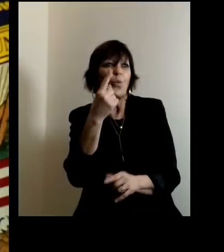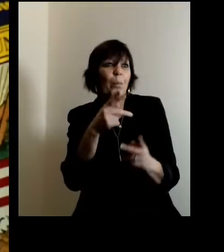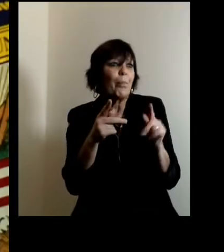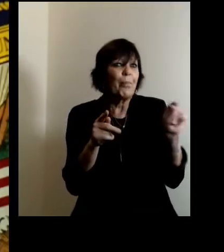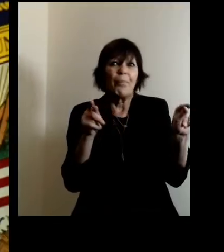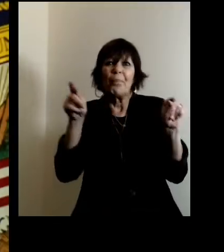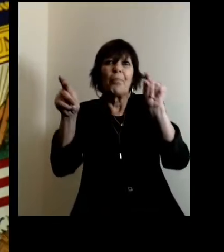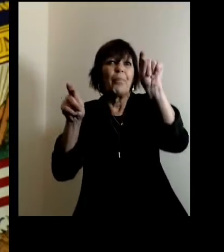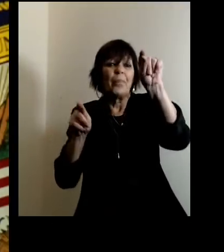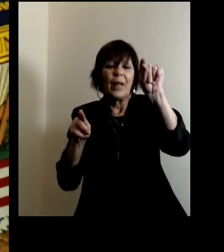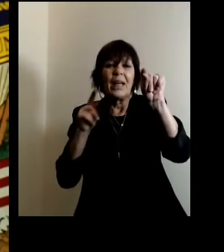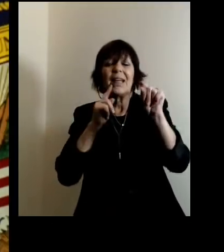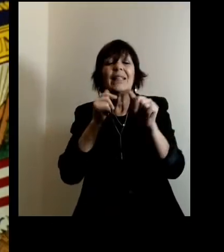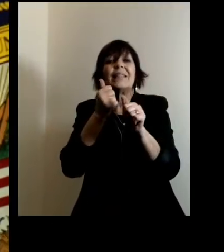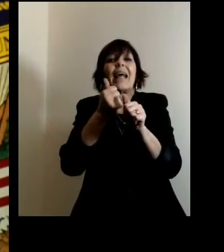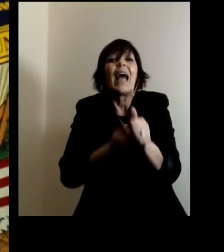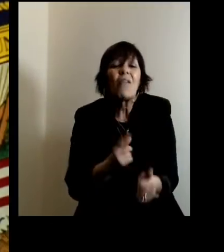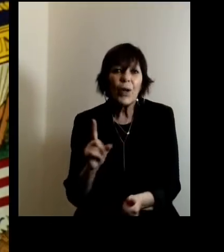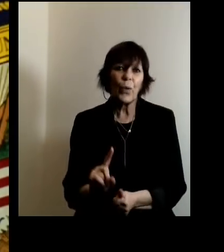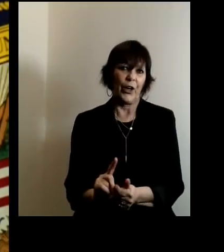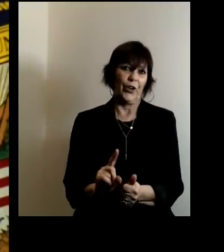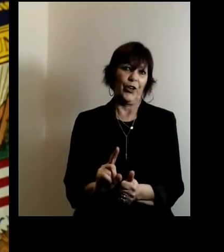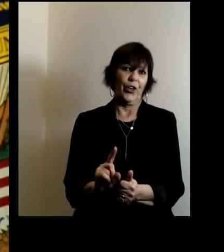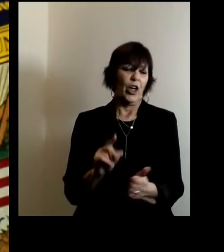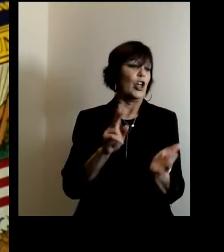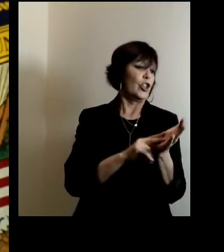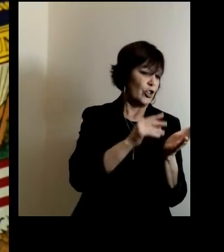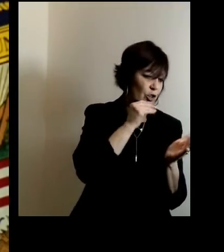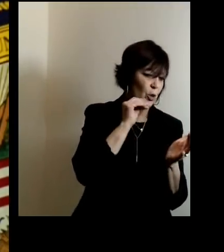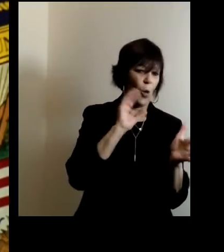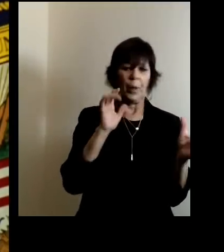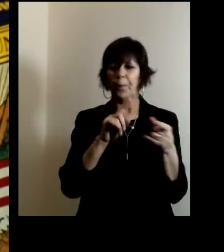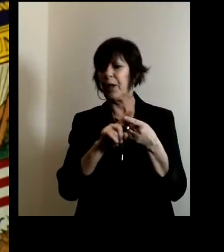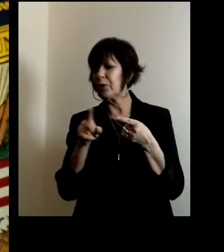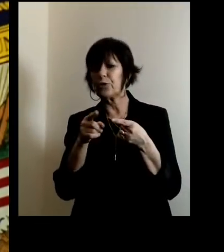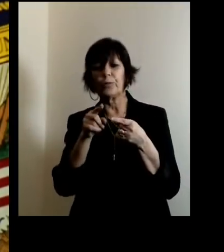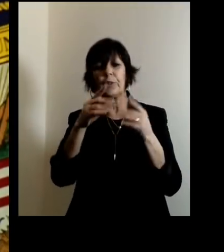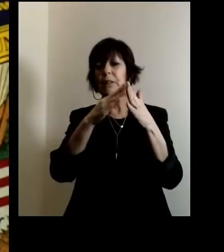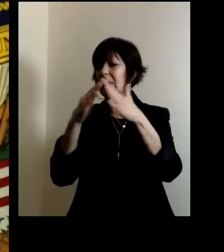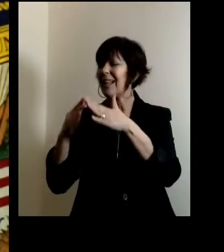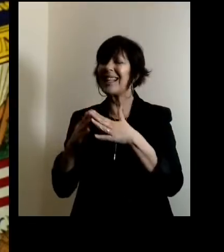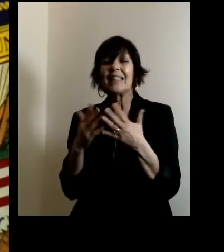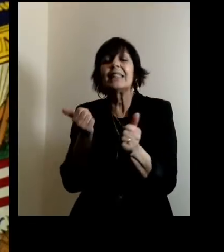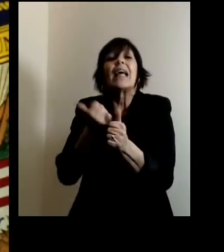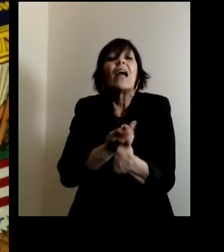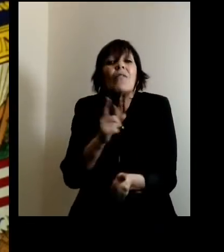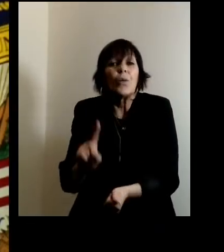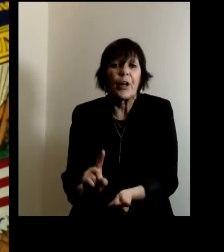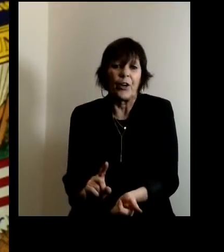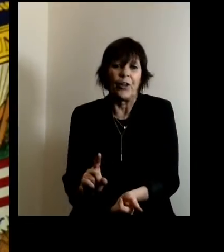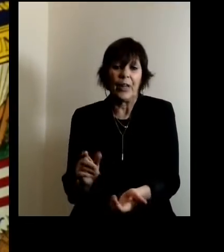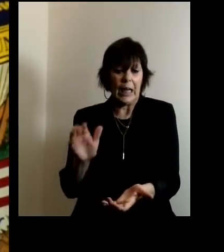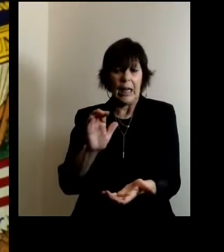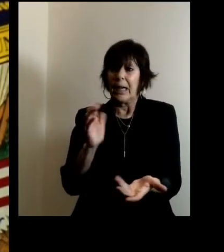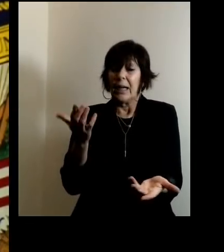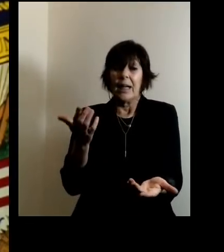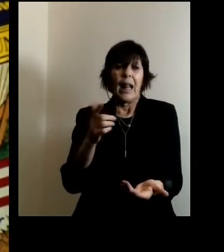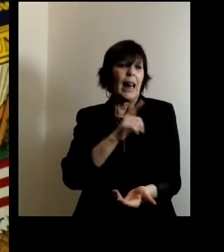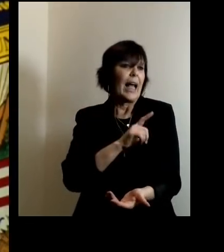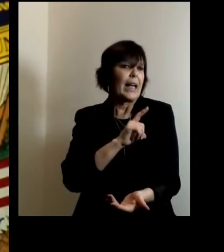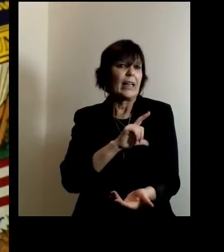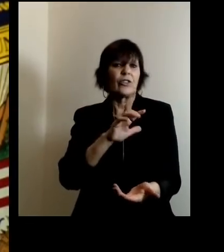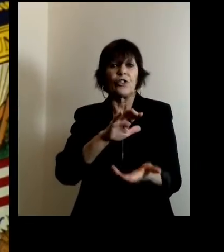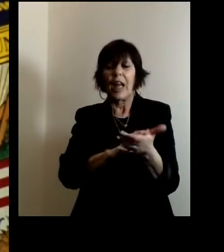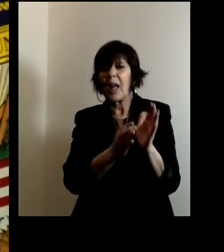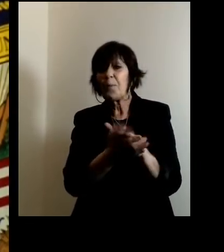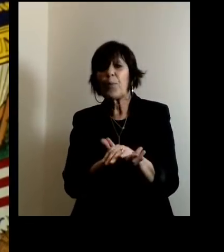As we said, we can look at the data and see nursing home cases as compared to the remainder in the towns. And in Hamburg and Lancaster and some of